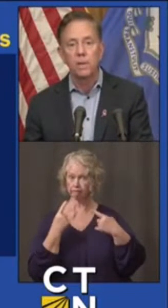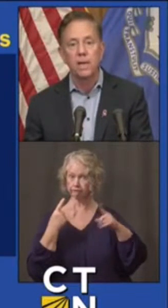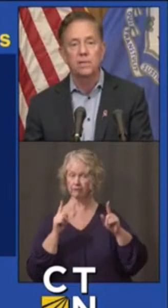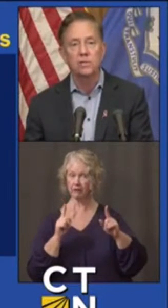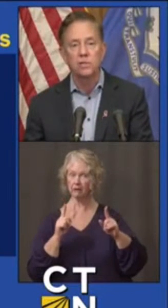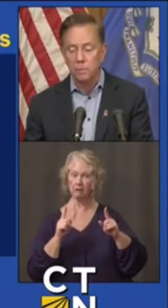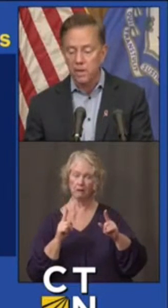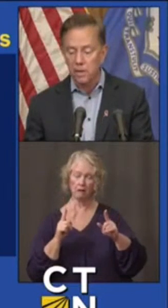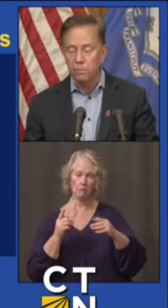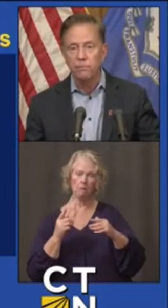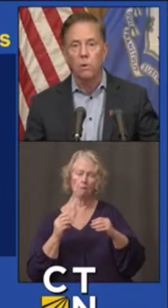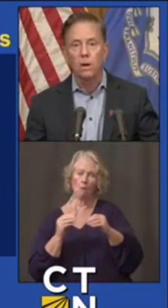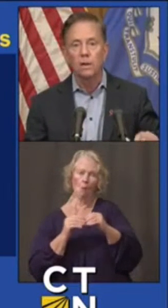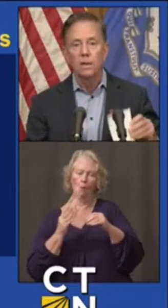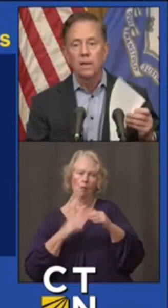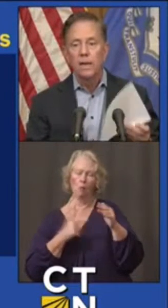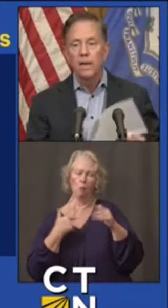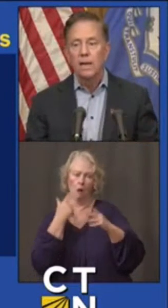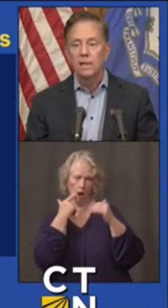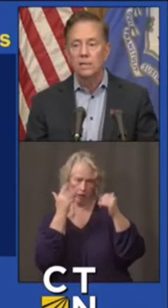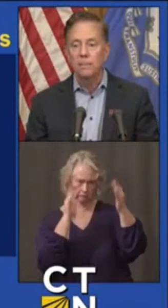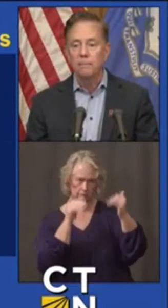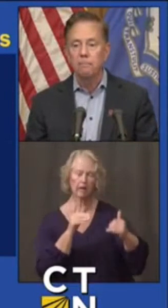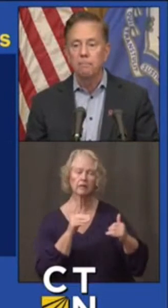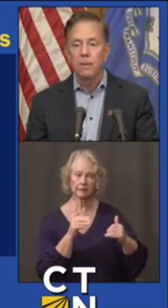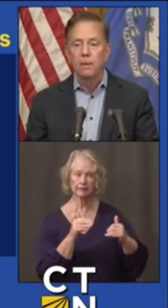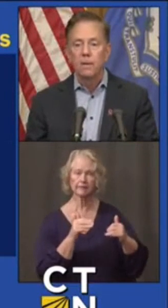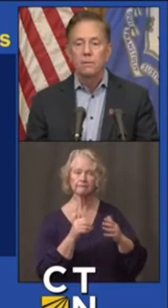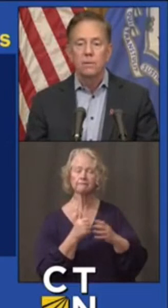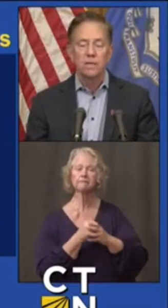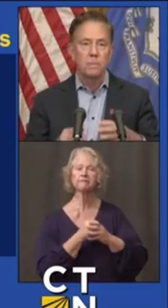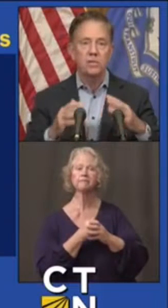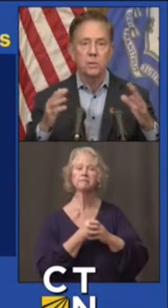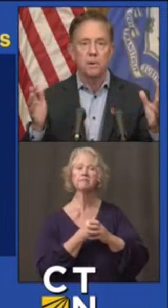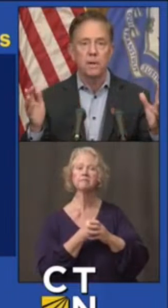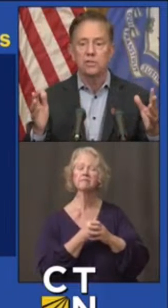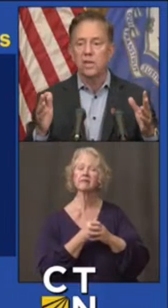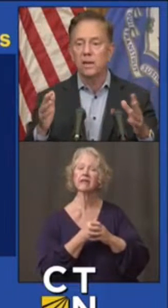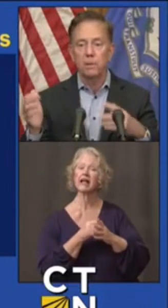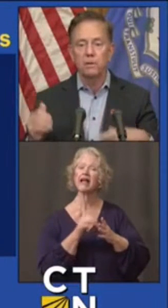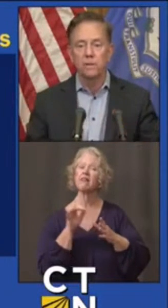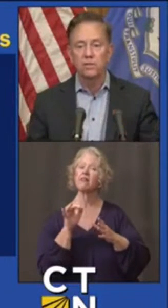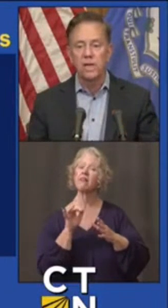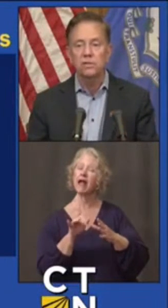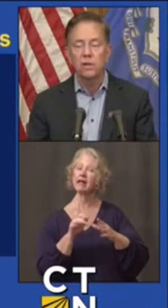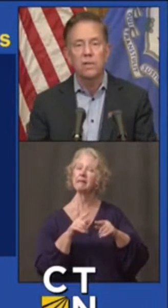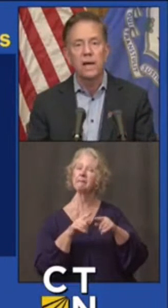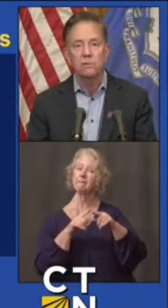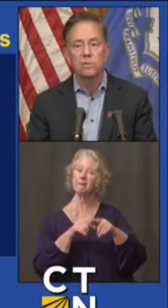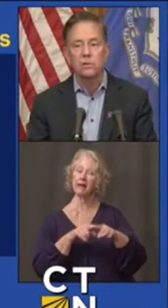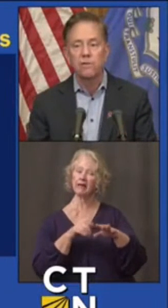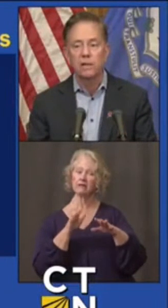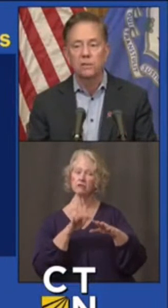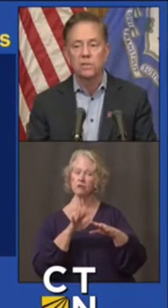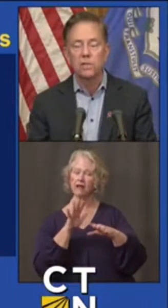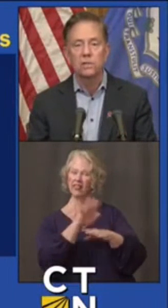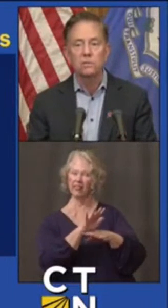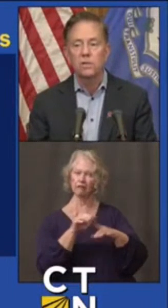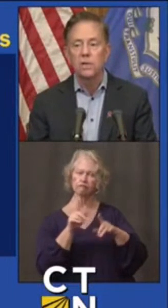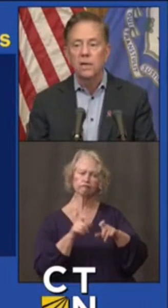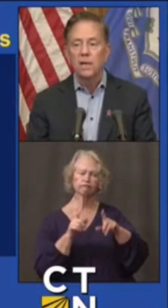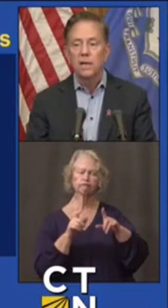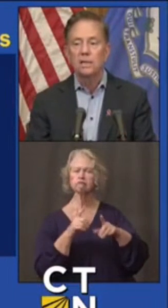probably anticipated before. And that's based upon a sample of tens of thousands of